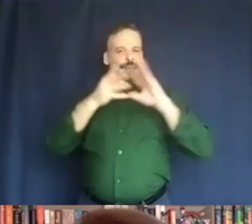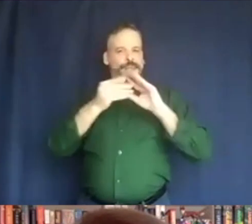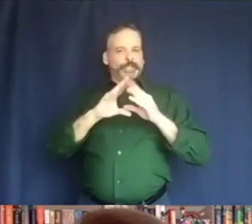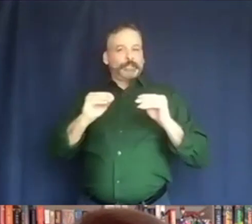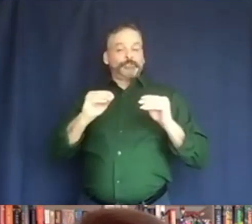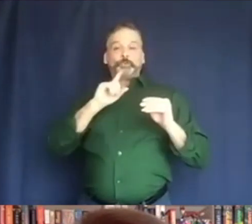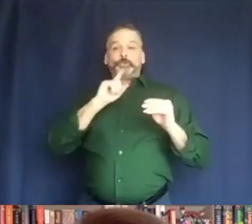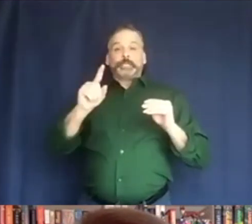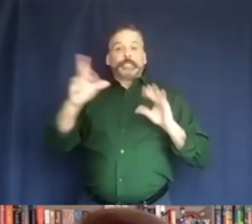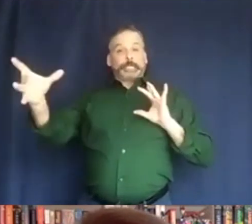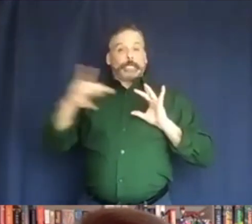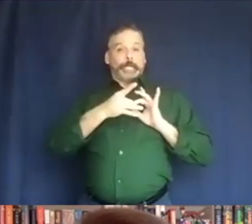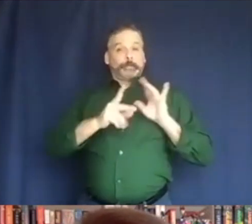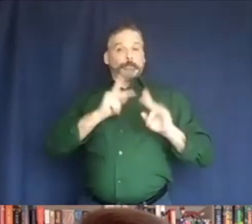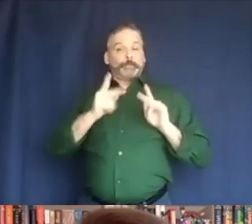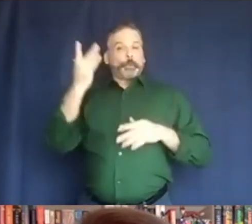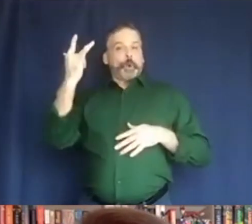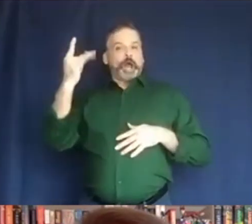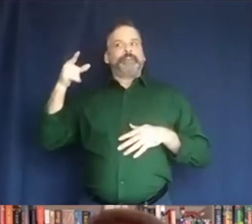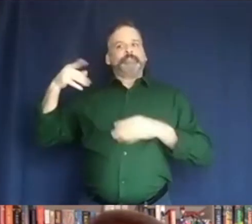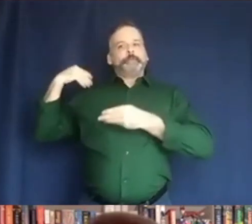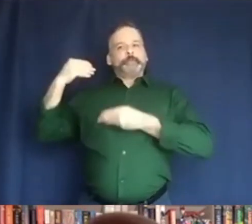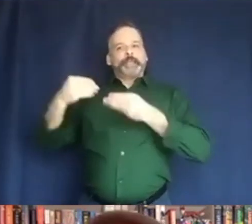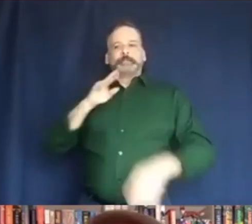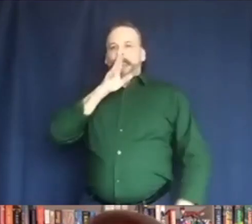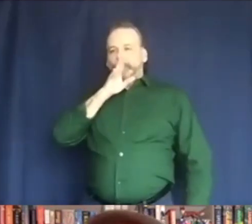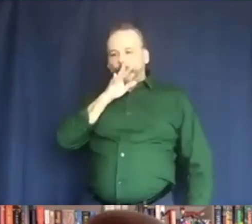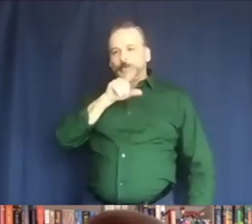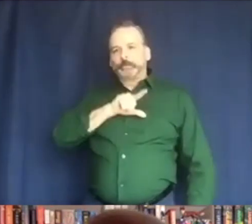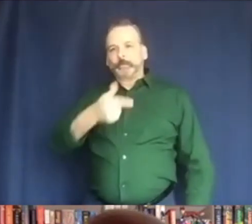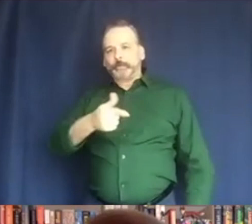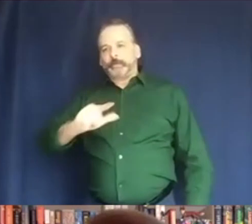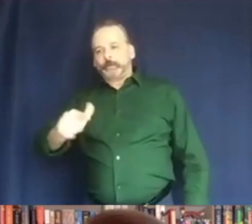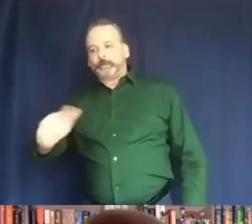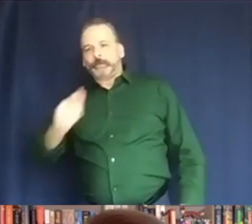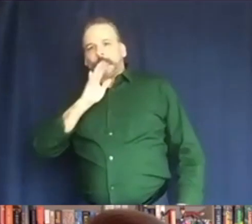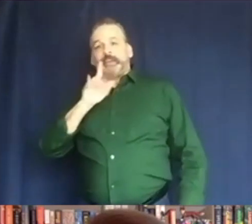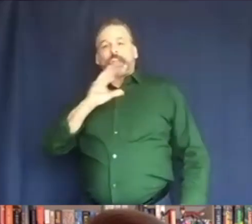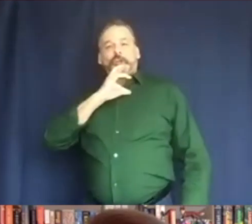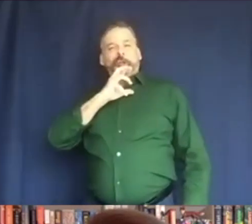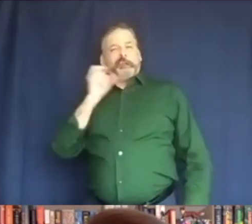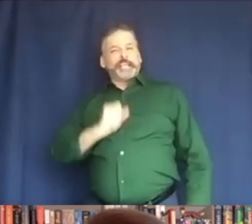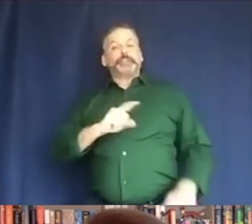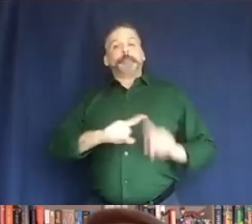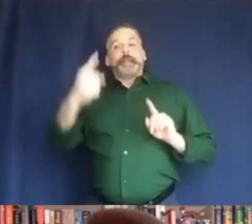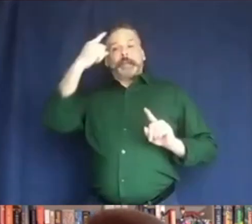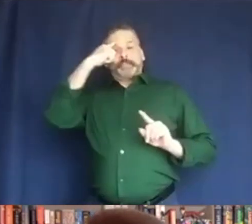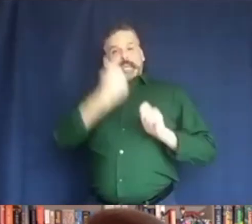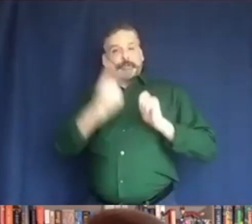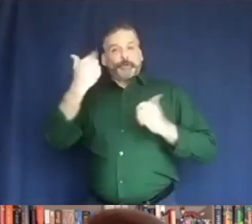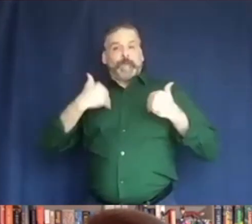much is because they've been passed down orally and they're ancient, but I think everyone has a